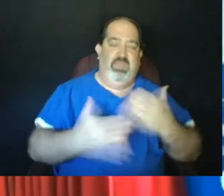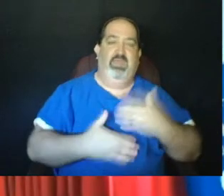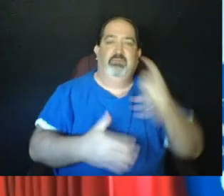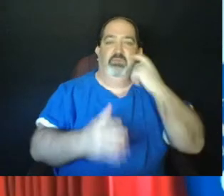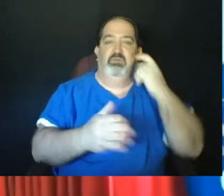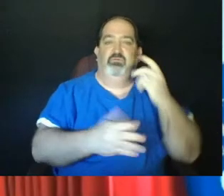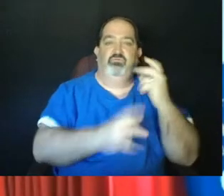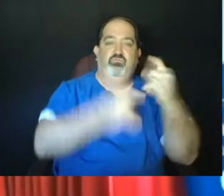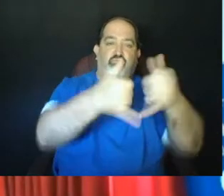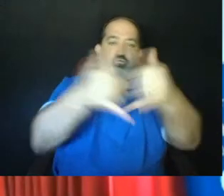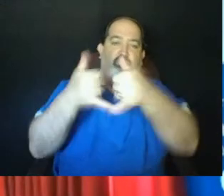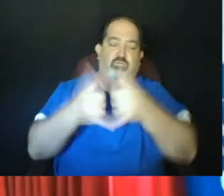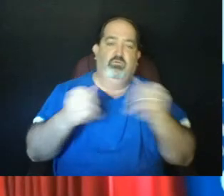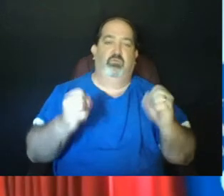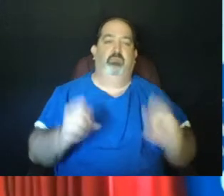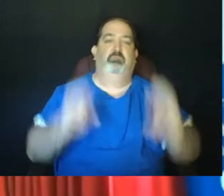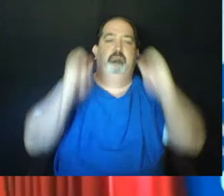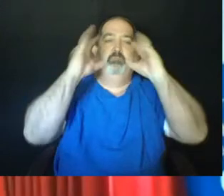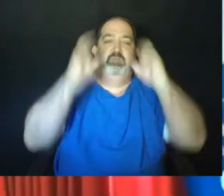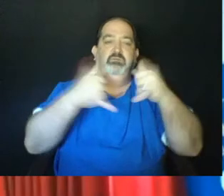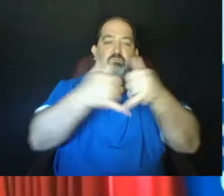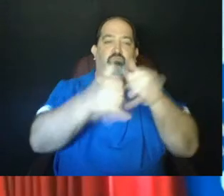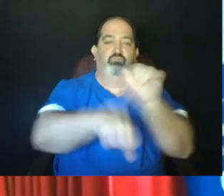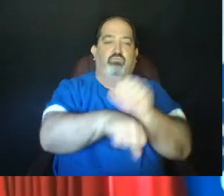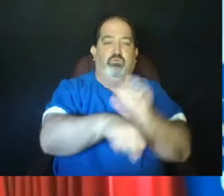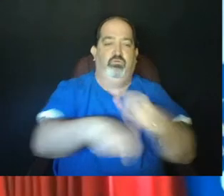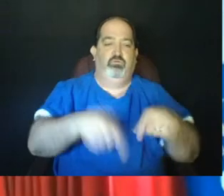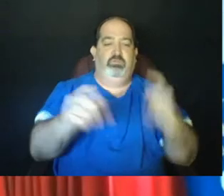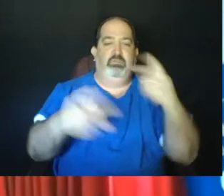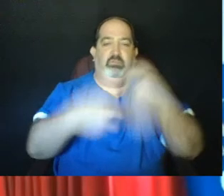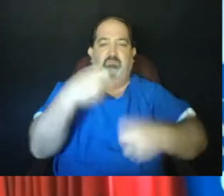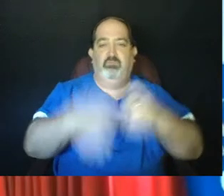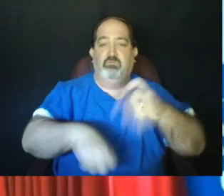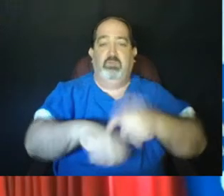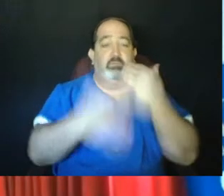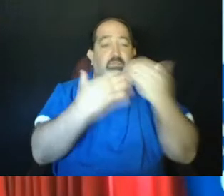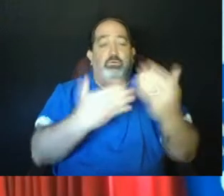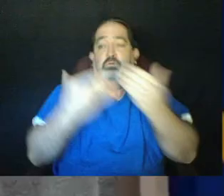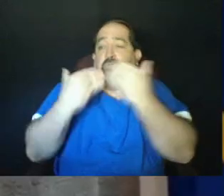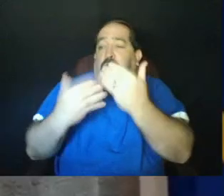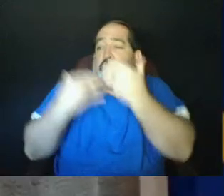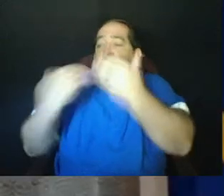done some amazing work during this difficult time. Thank you, thank you, thank you.